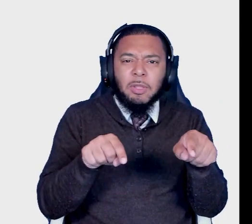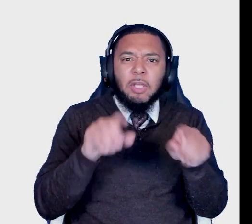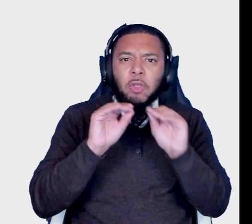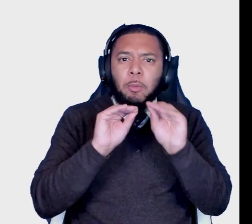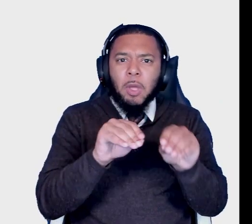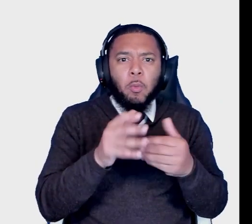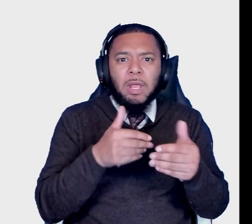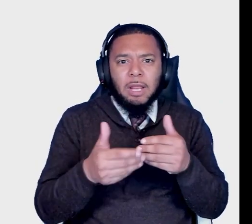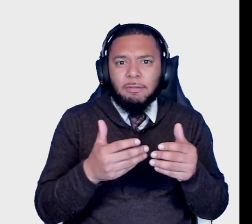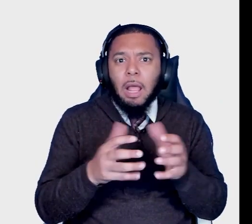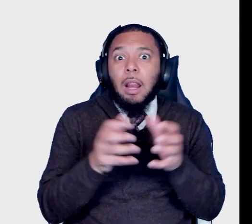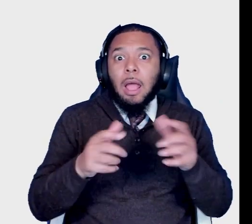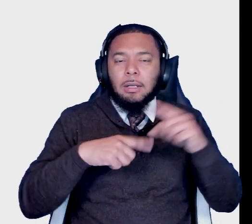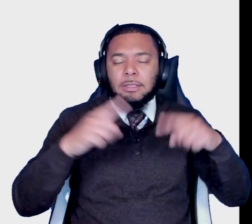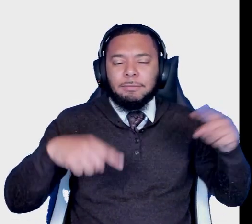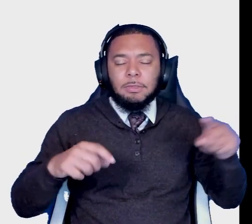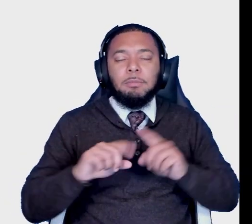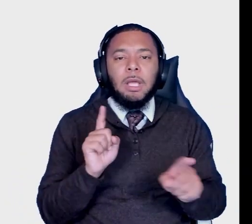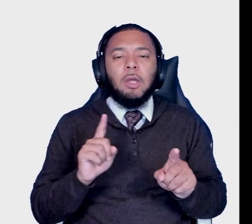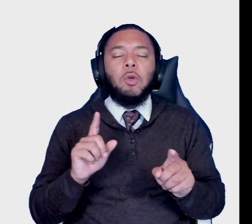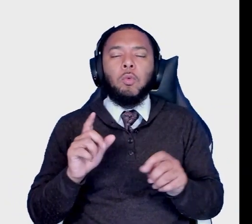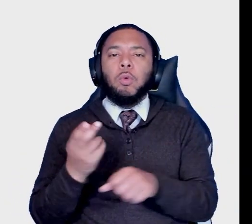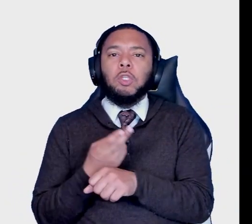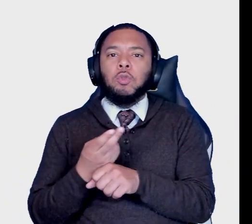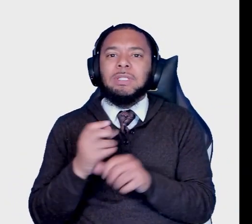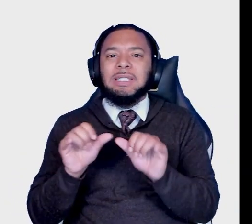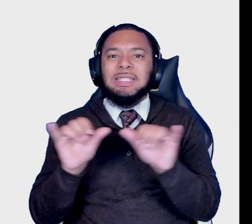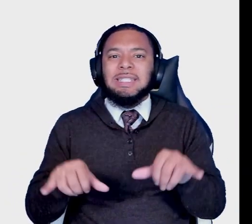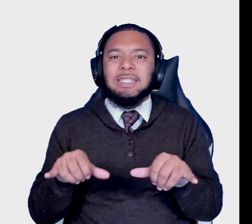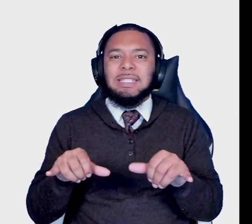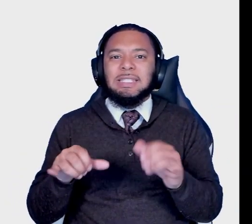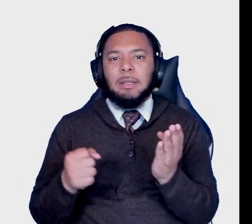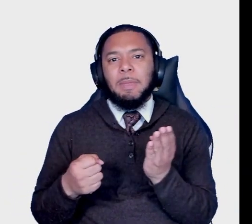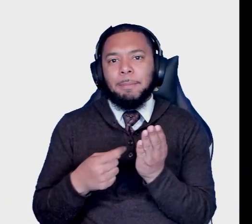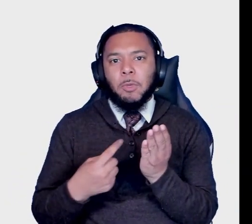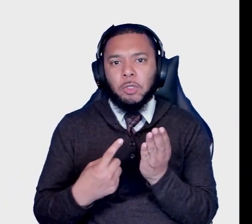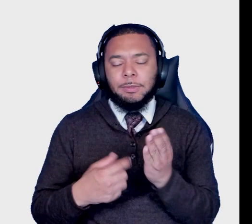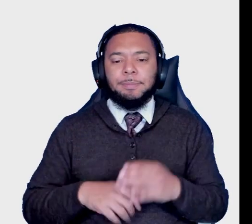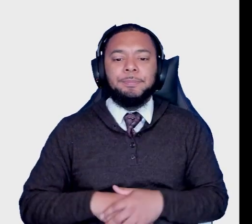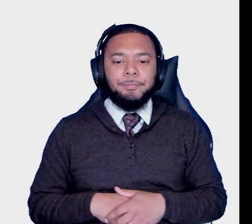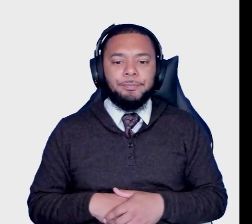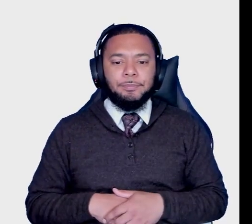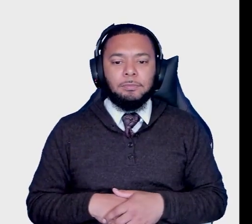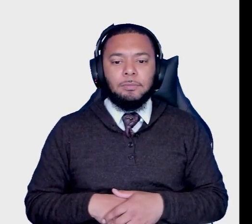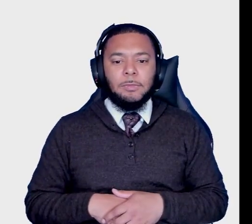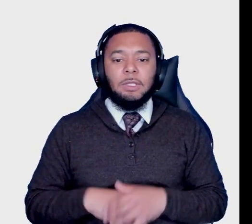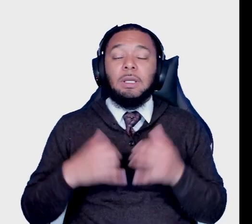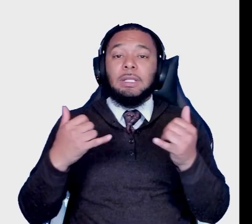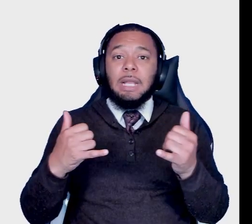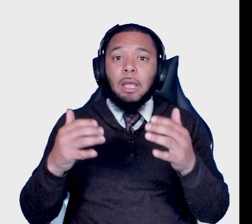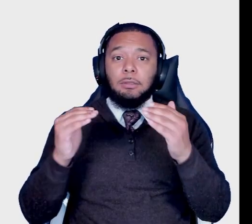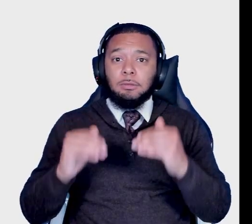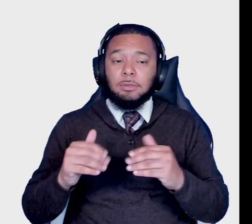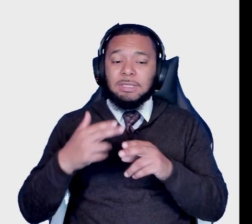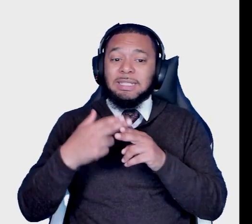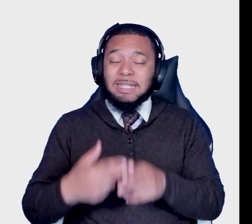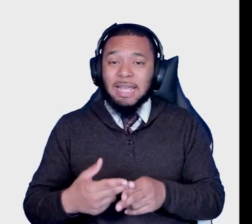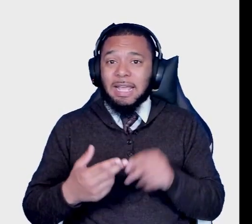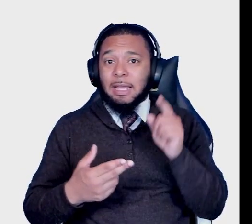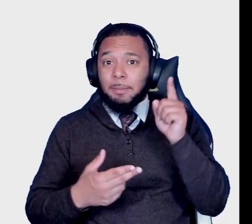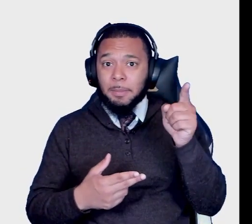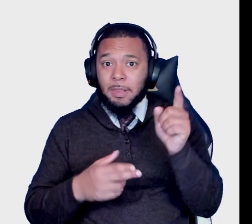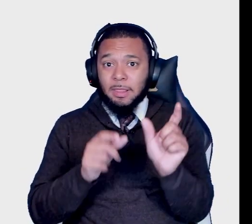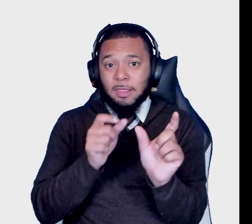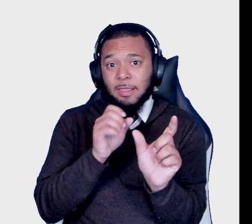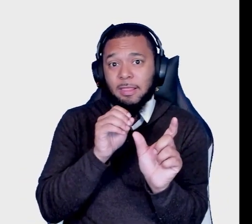to be typing into the keyboard. And now I can say name. The variable always goes